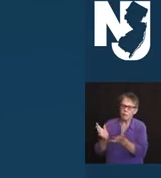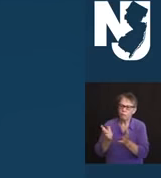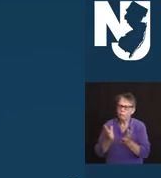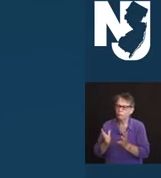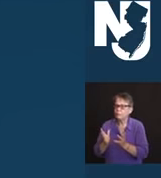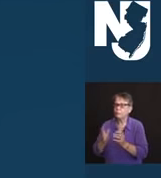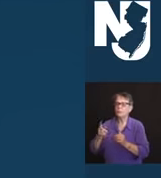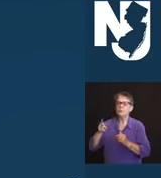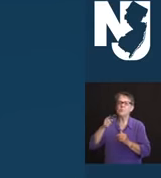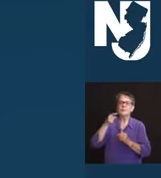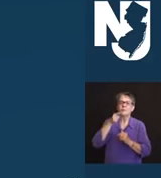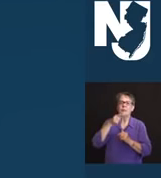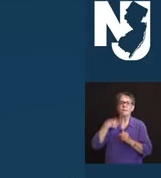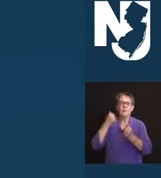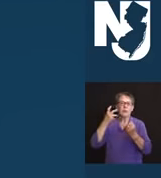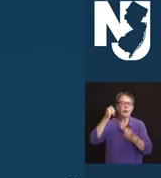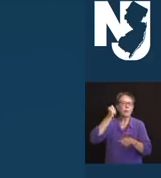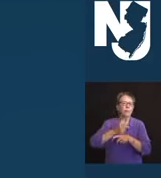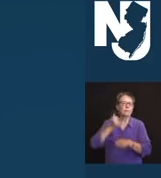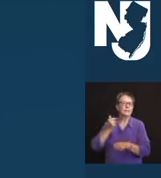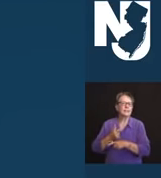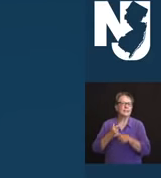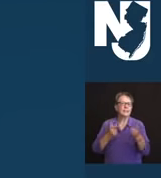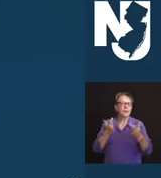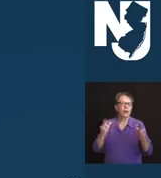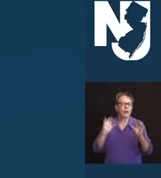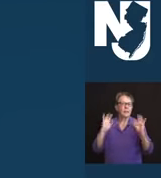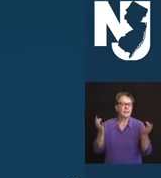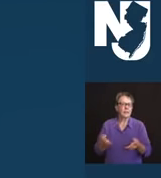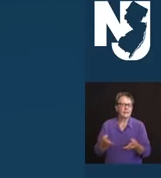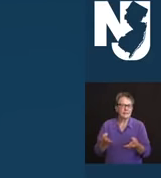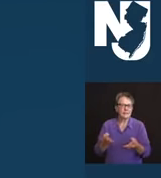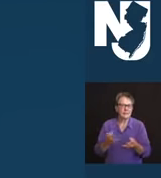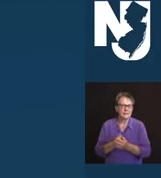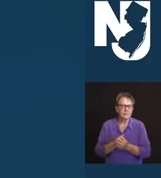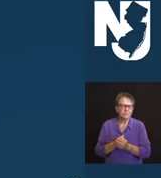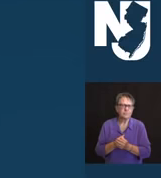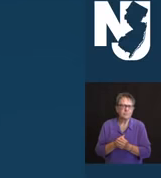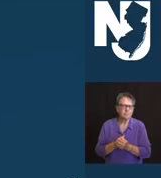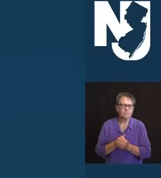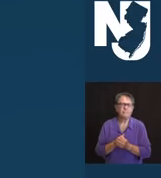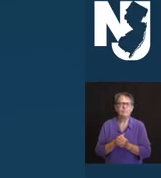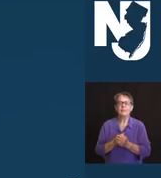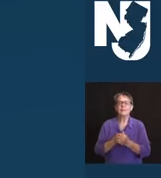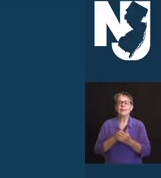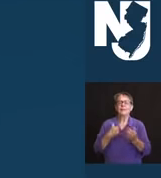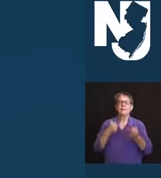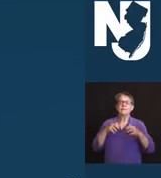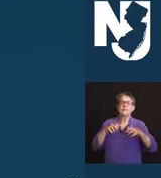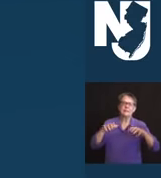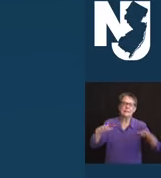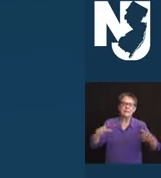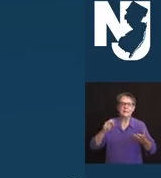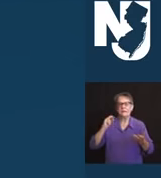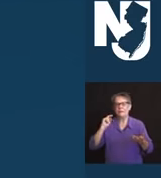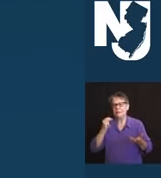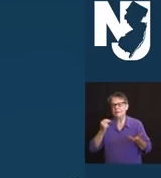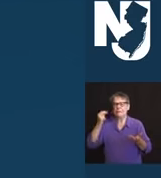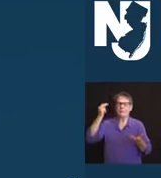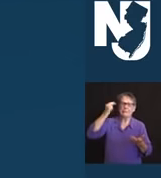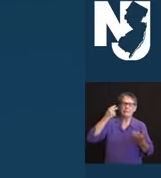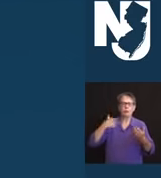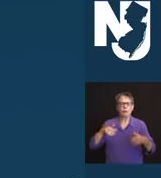with sisters-in-law, Helen and Susan, brother-in-law Michael, and numerous nieces and nephews. She will be remembered for